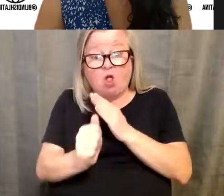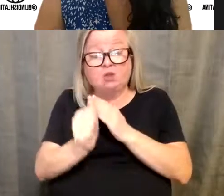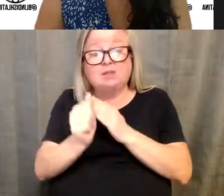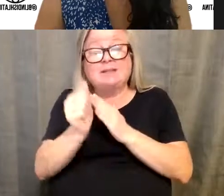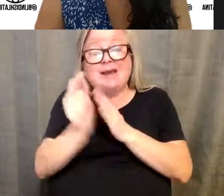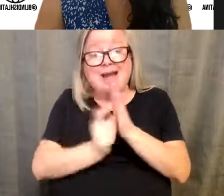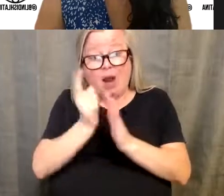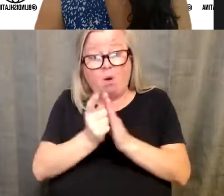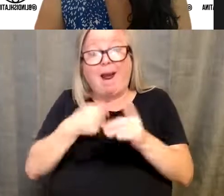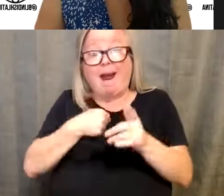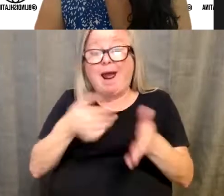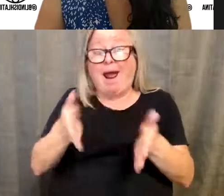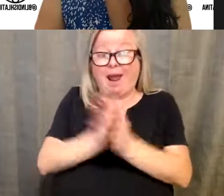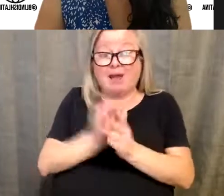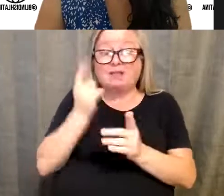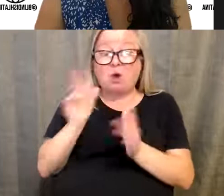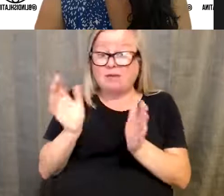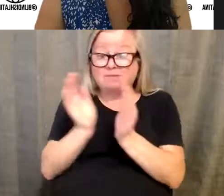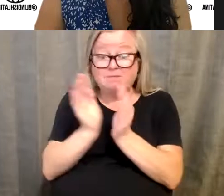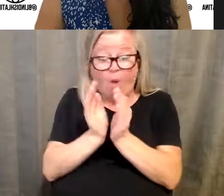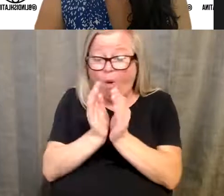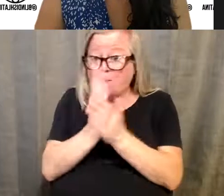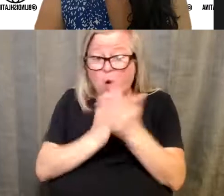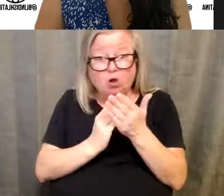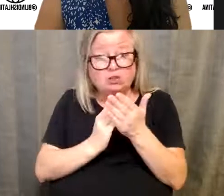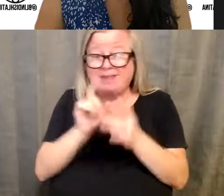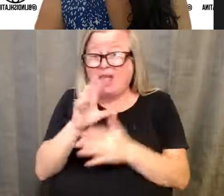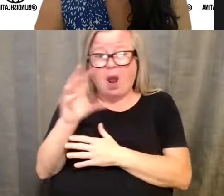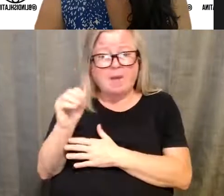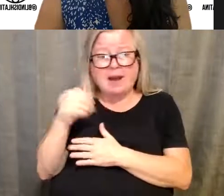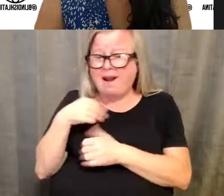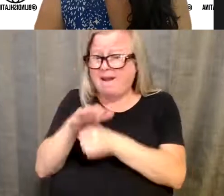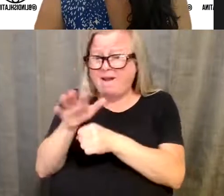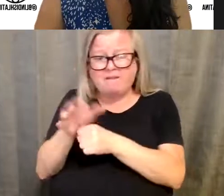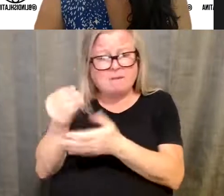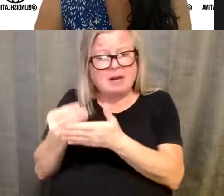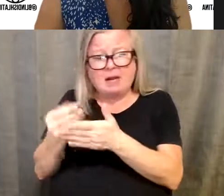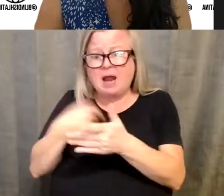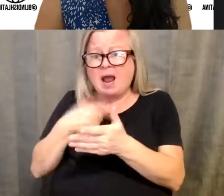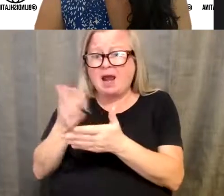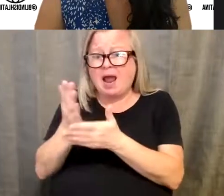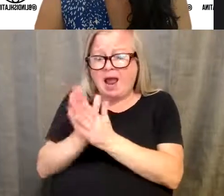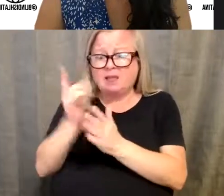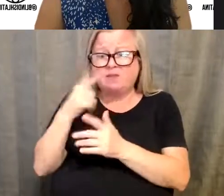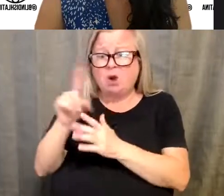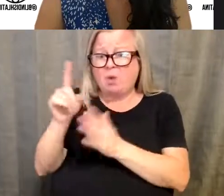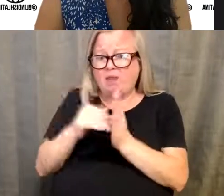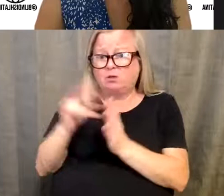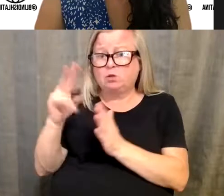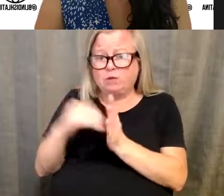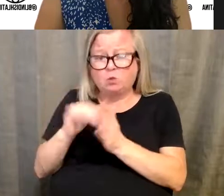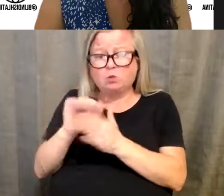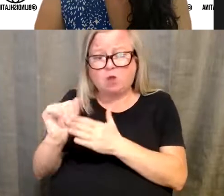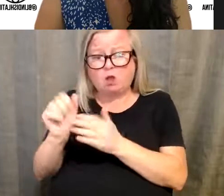asked for a small portion. I mean, this company had enough money. I had asked for about $1,000 or $2,000 set aside for